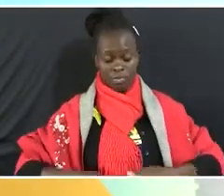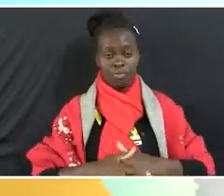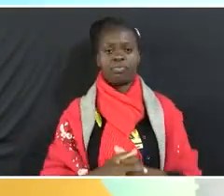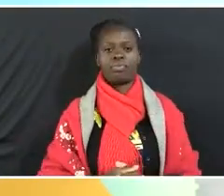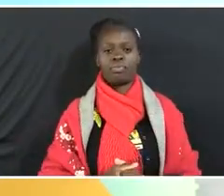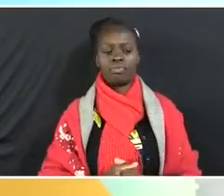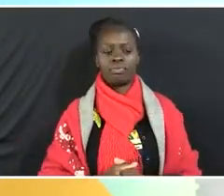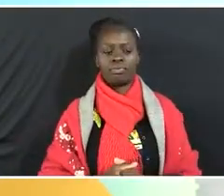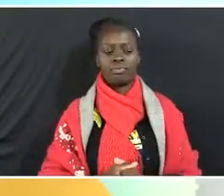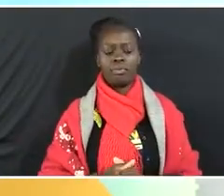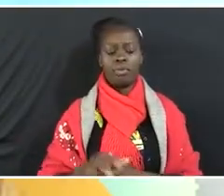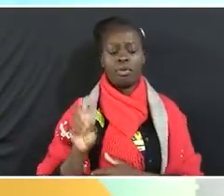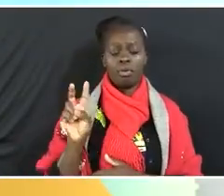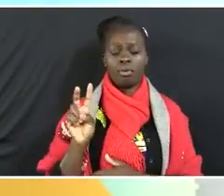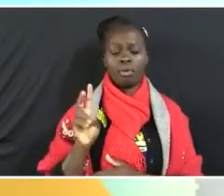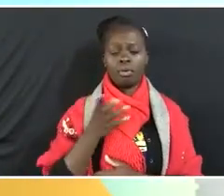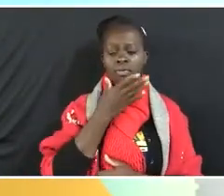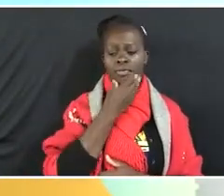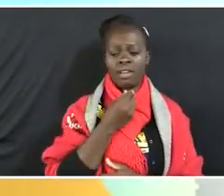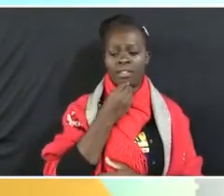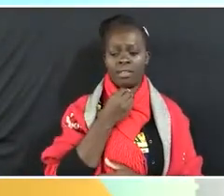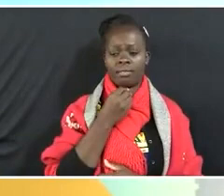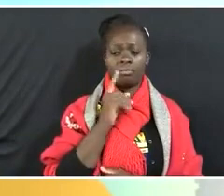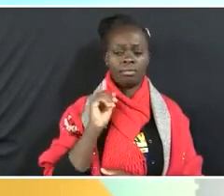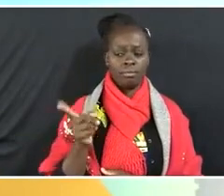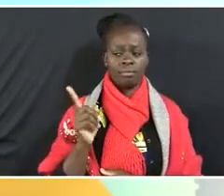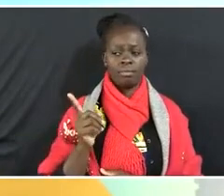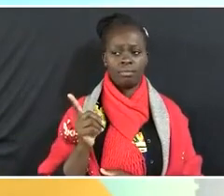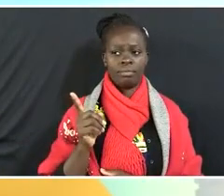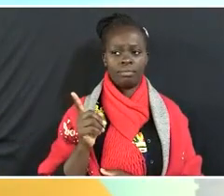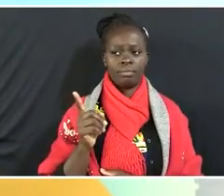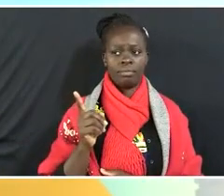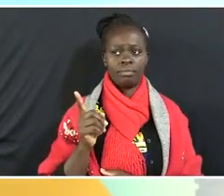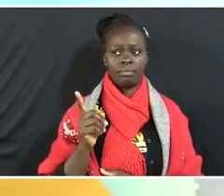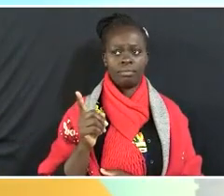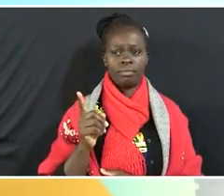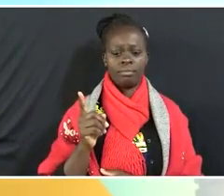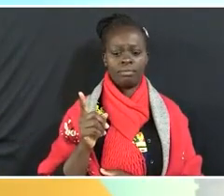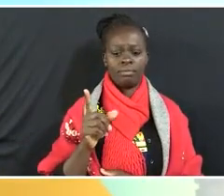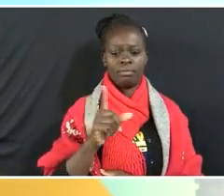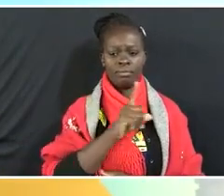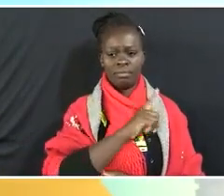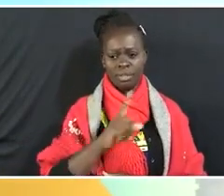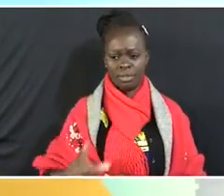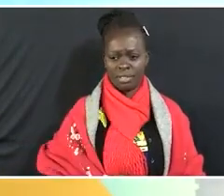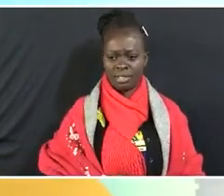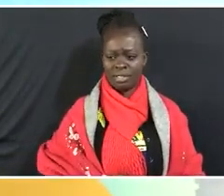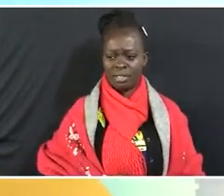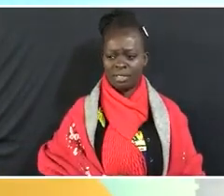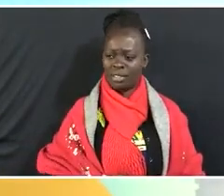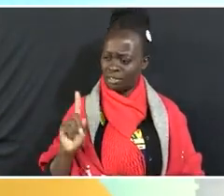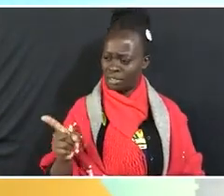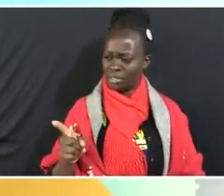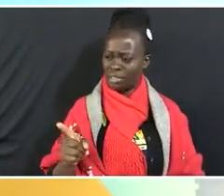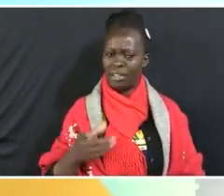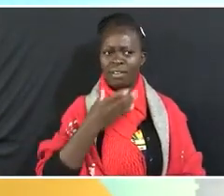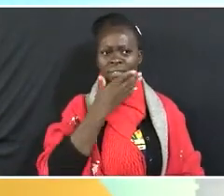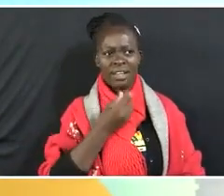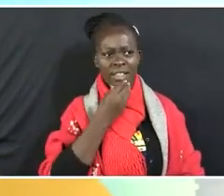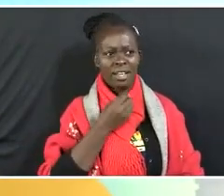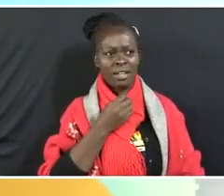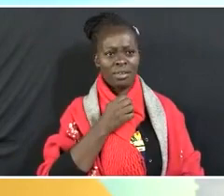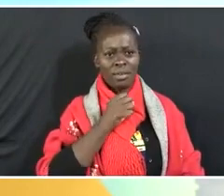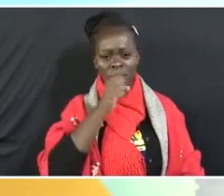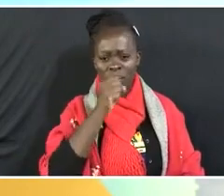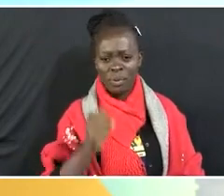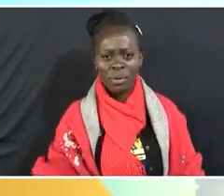I looked at my dad and I said, Shim, my Lord, he is hopelessly out of date,